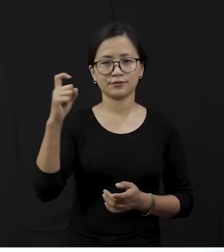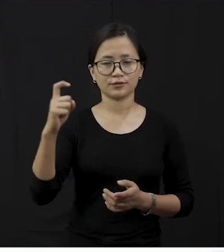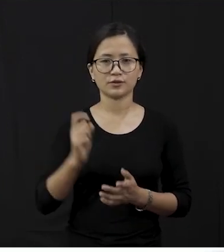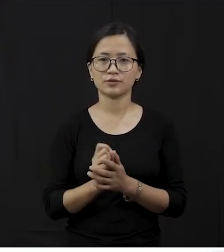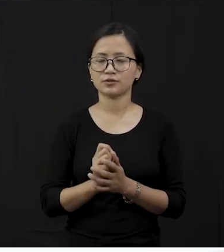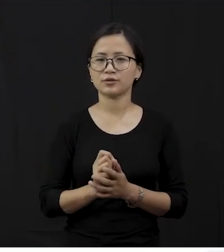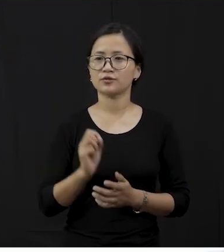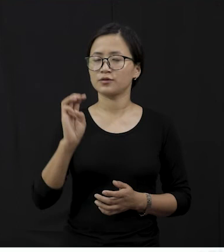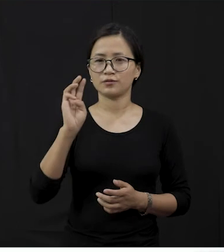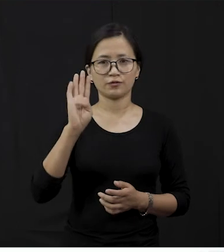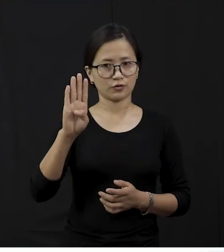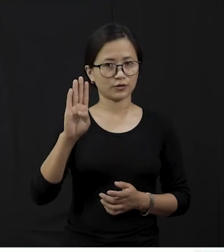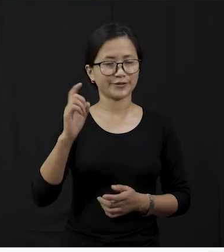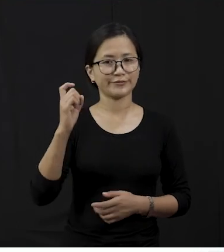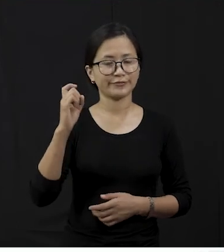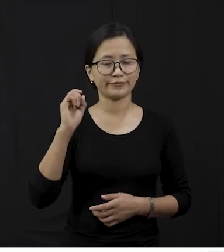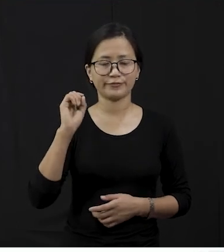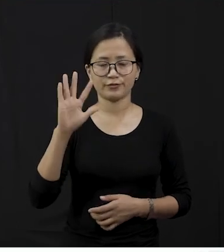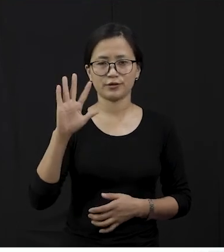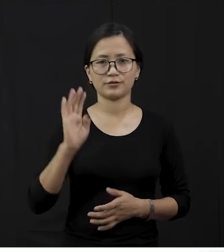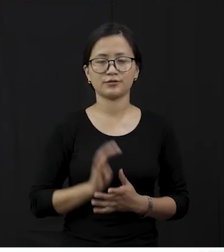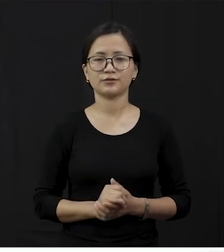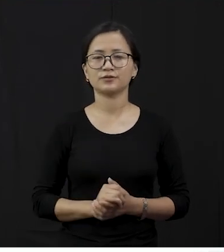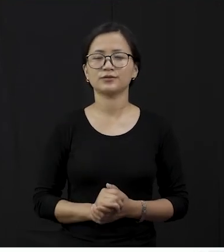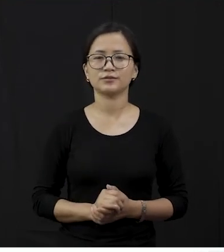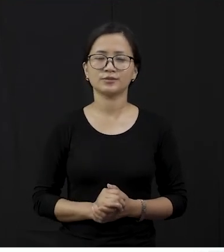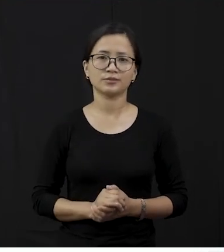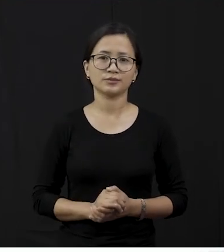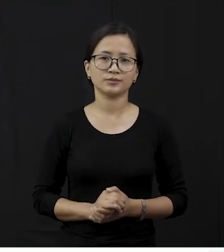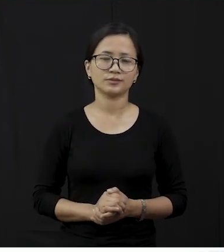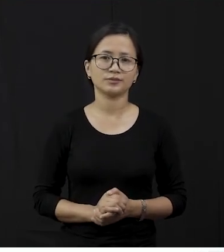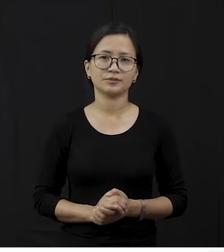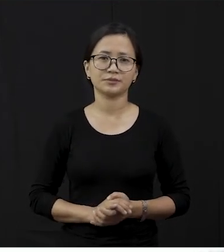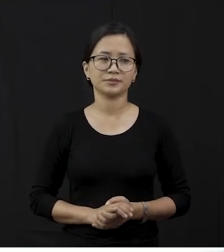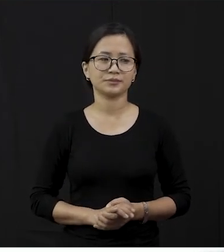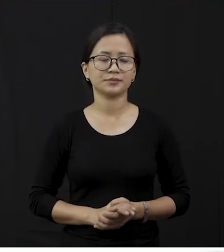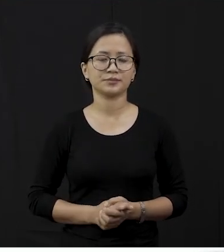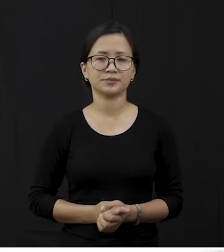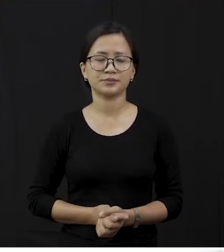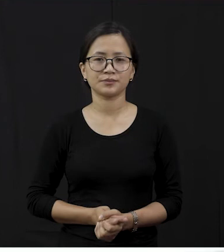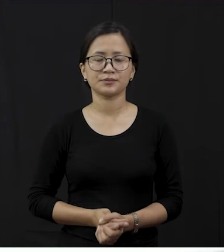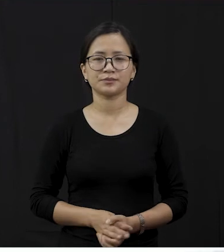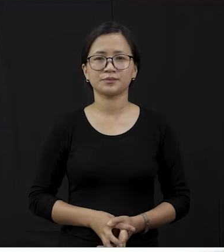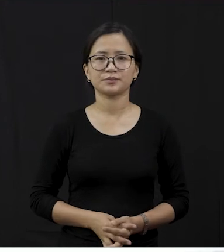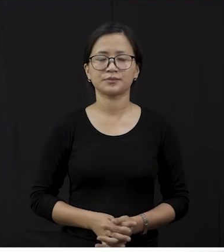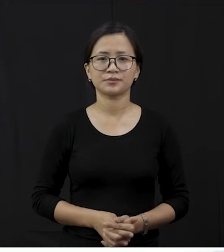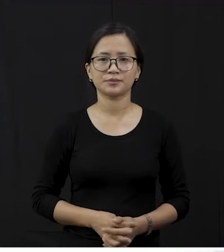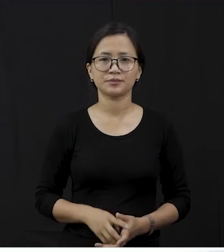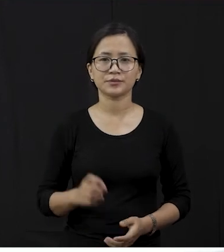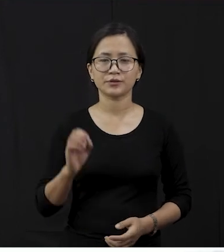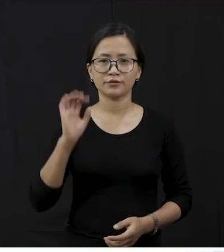from 45. 17 from 45. Okay, look here.